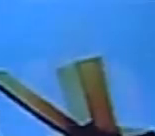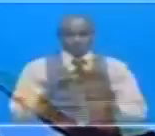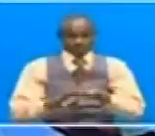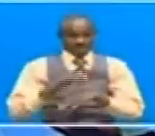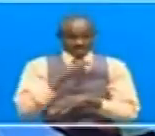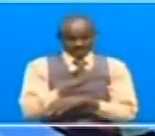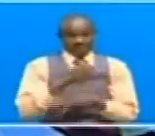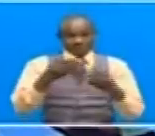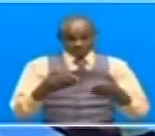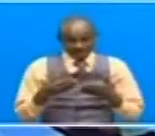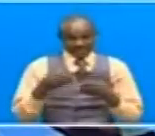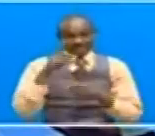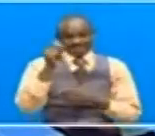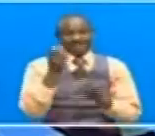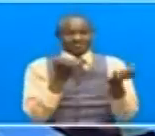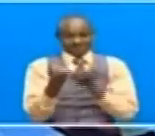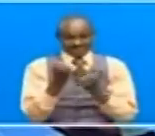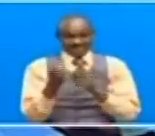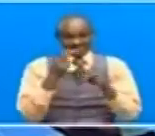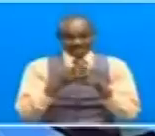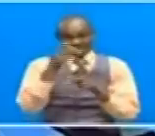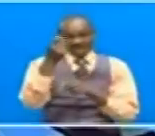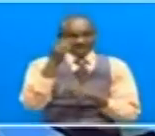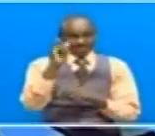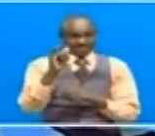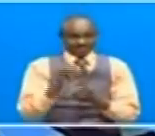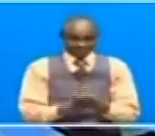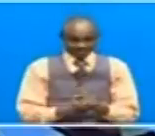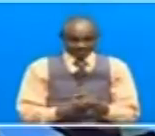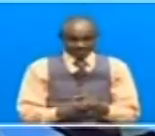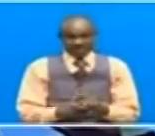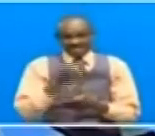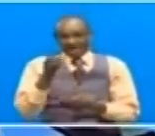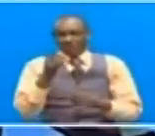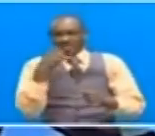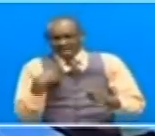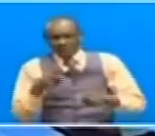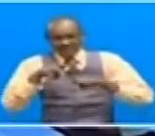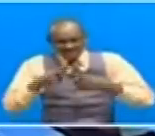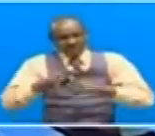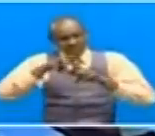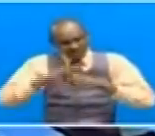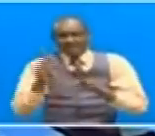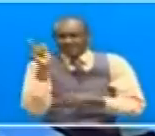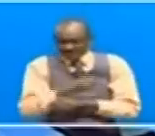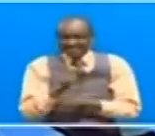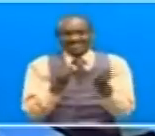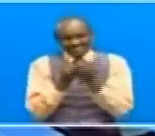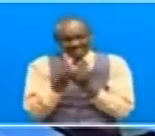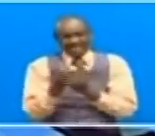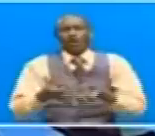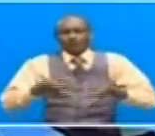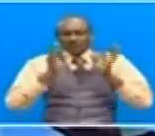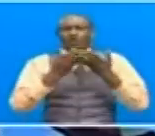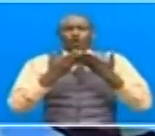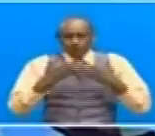Good evening and welcome to KTN Business. My name is Abby Agina. Final touches are being put in place towards Saturday's reopening of the